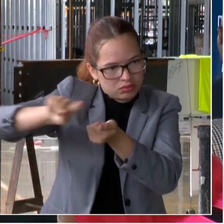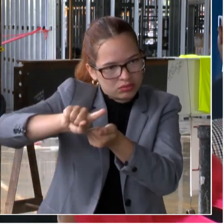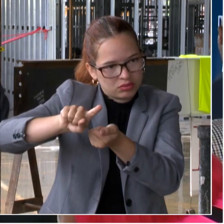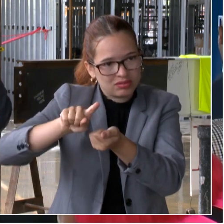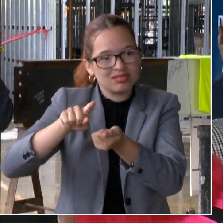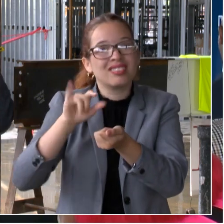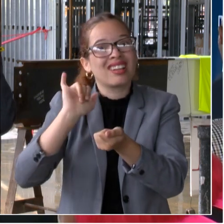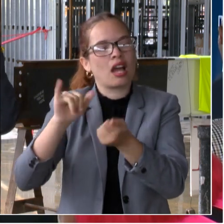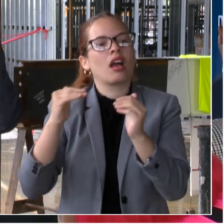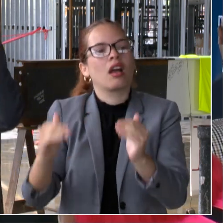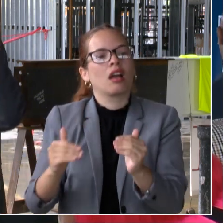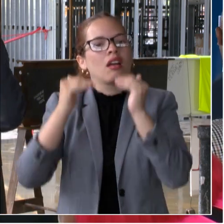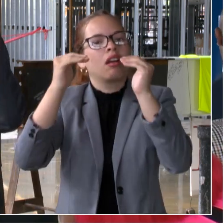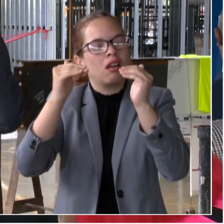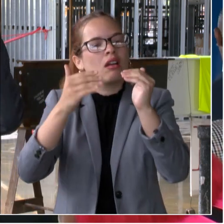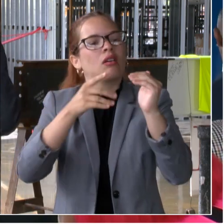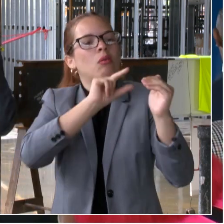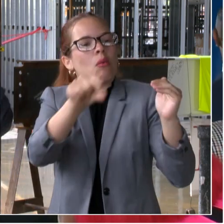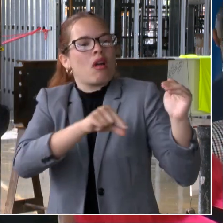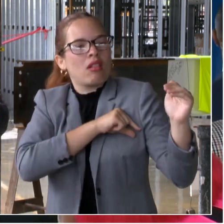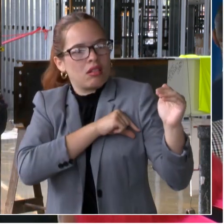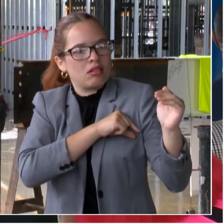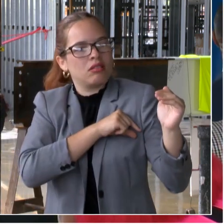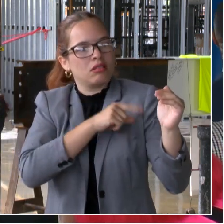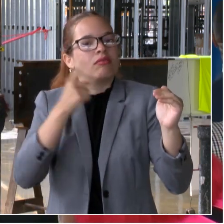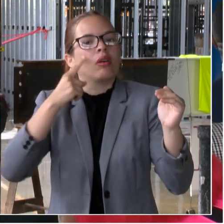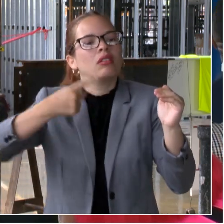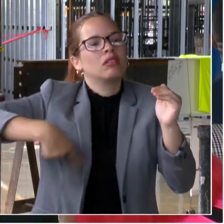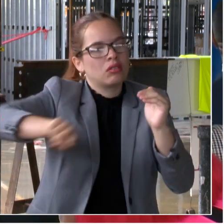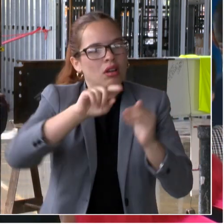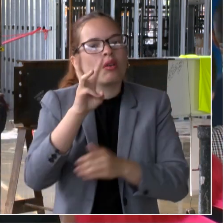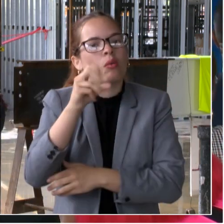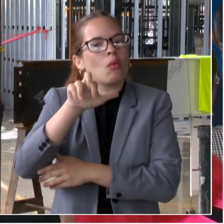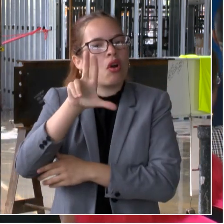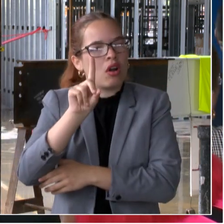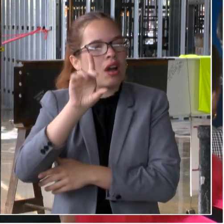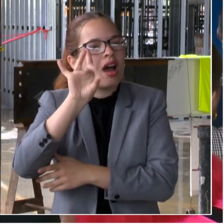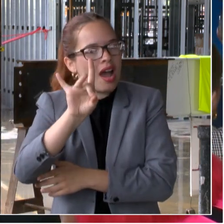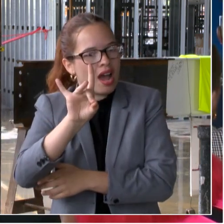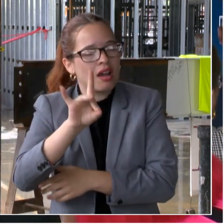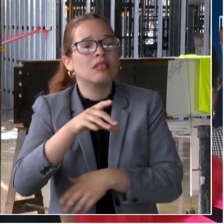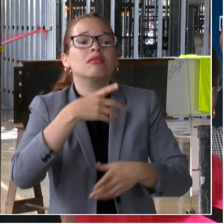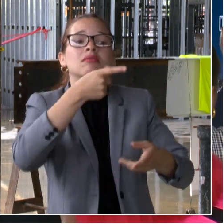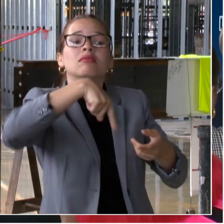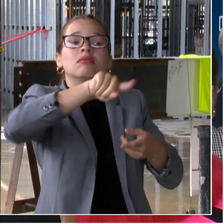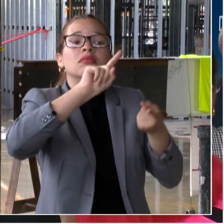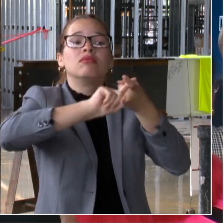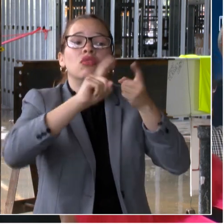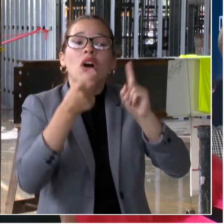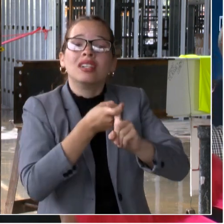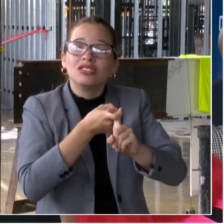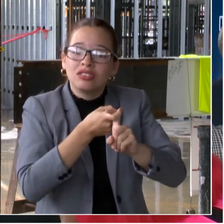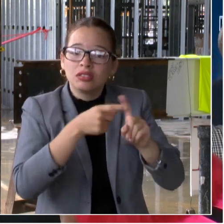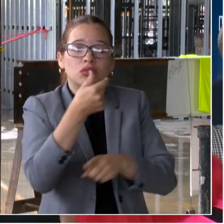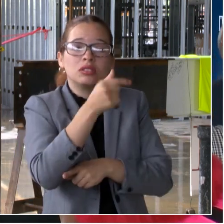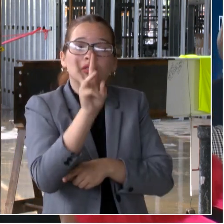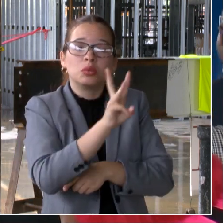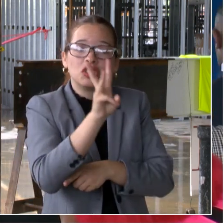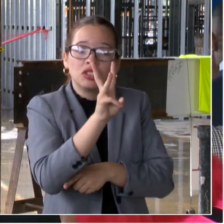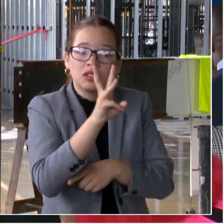with a fantastic hospital provider or academic partner to bring first-class services to